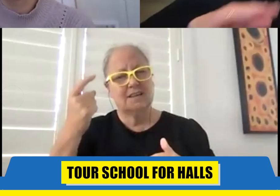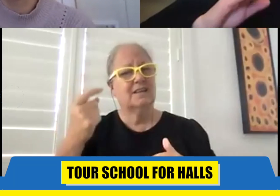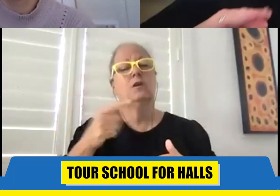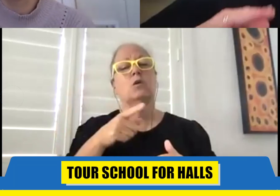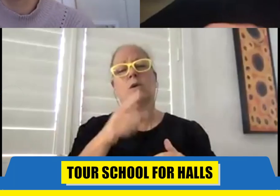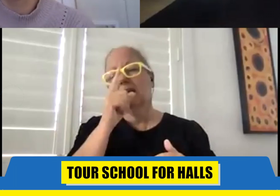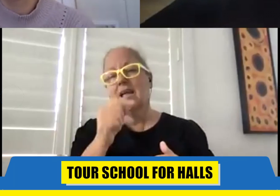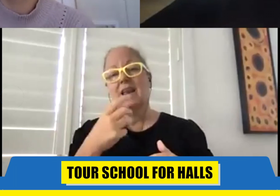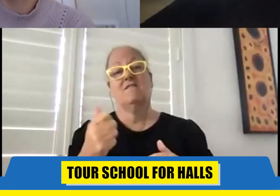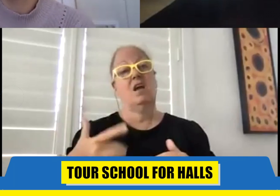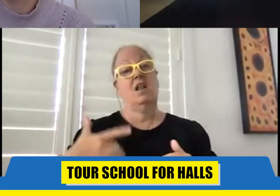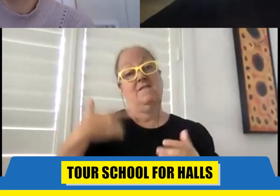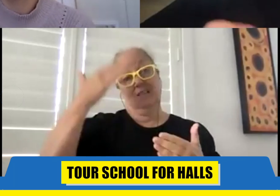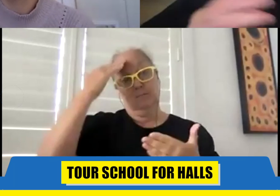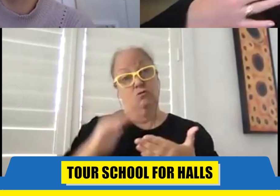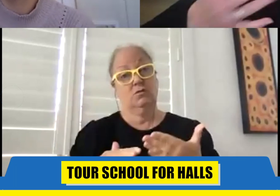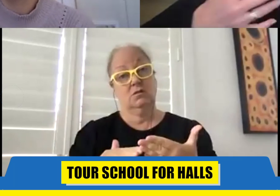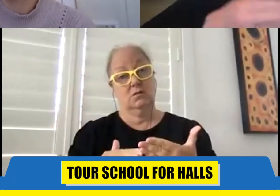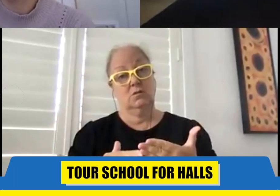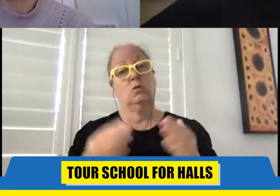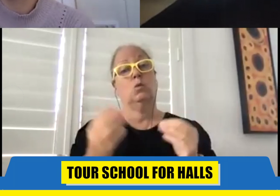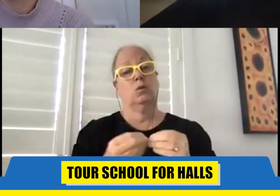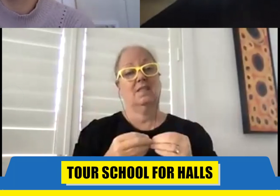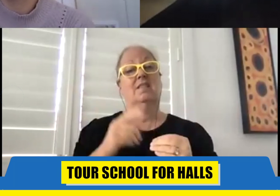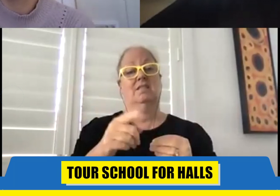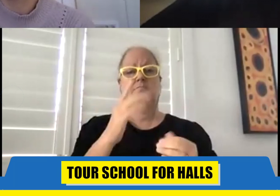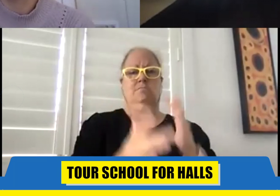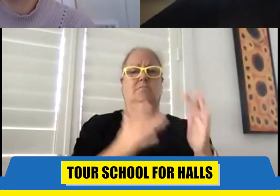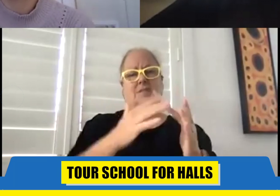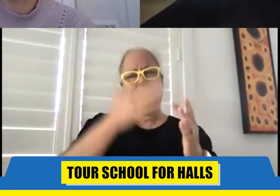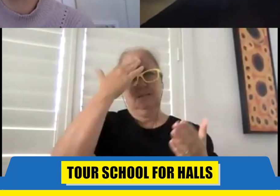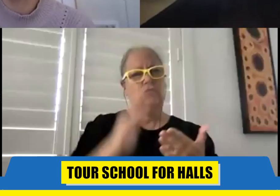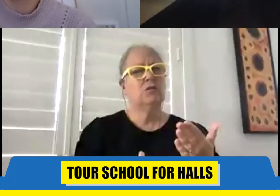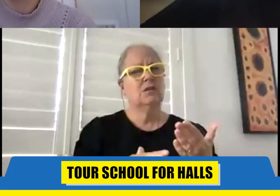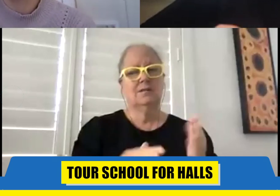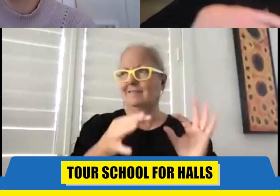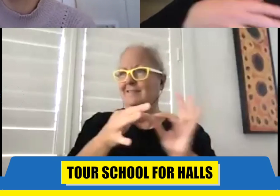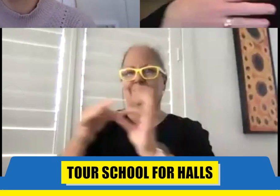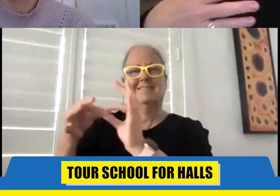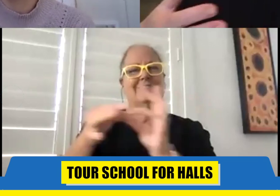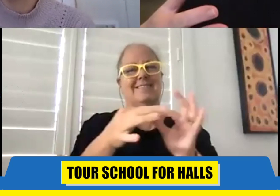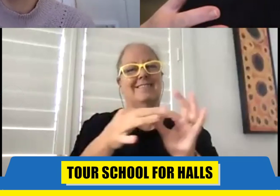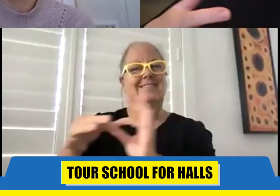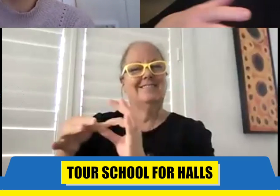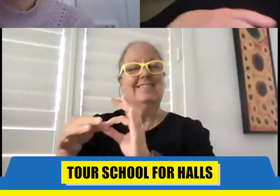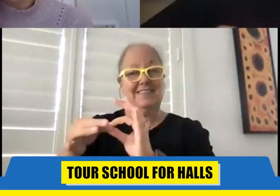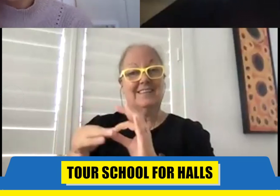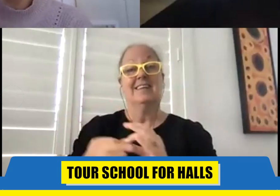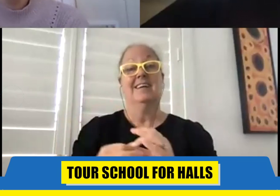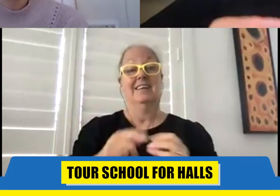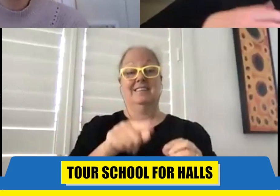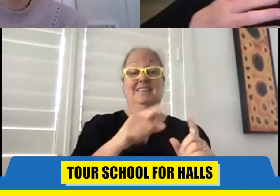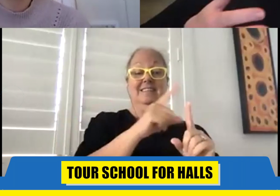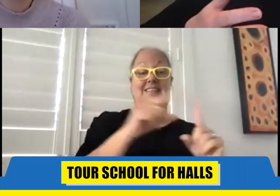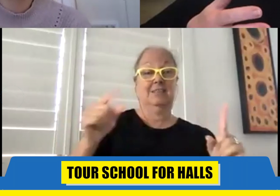supplementing live experiences with digital experiences, you know, so that you can use the digital experience as a way